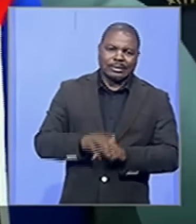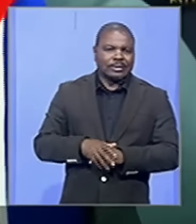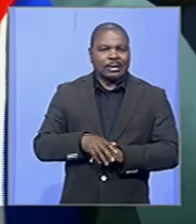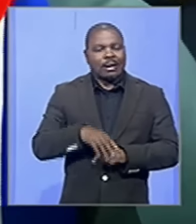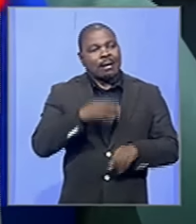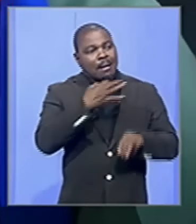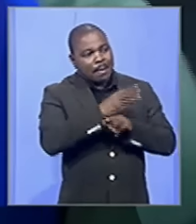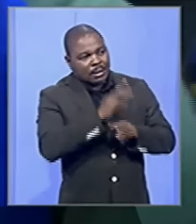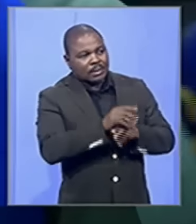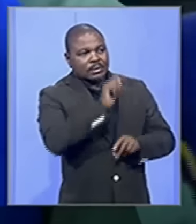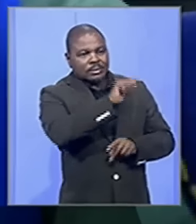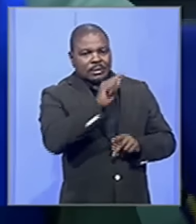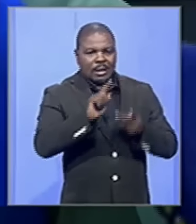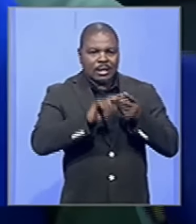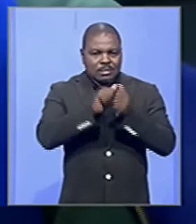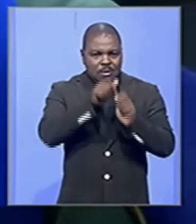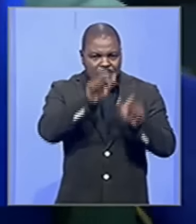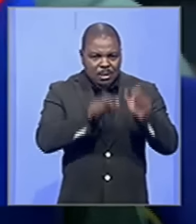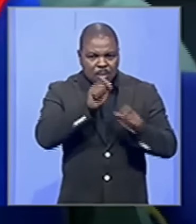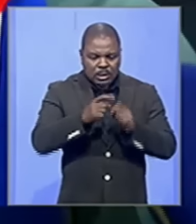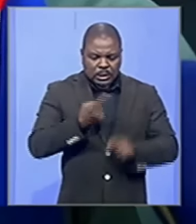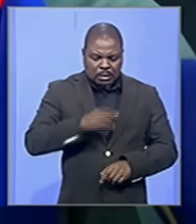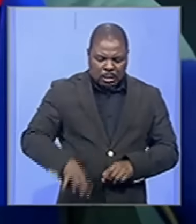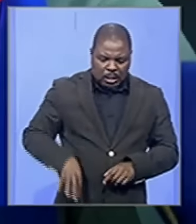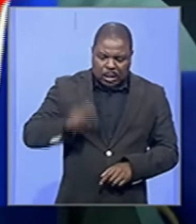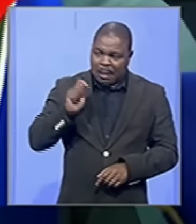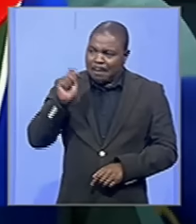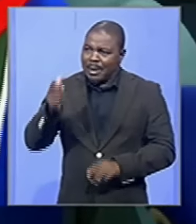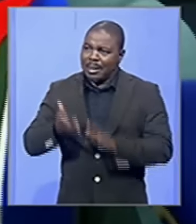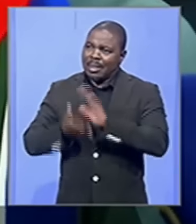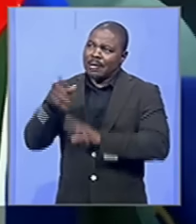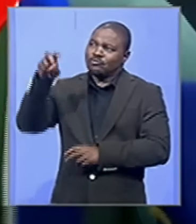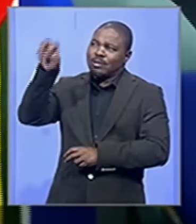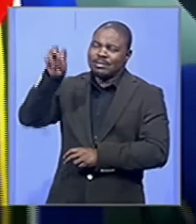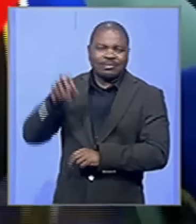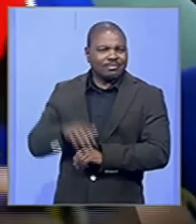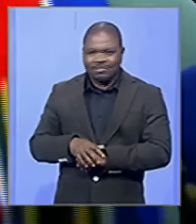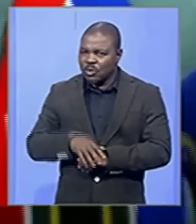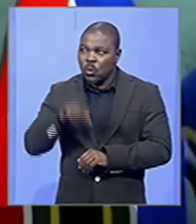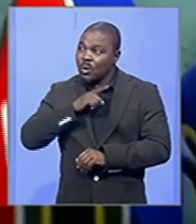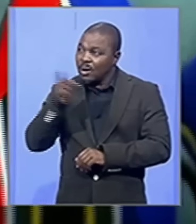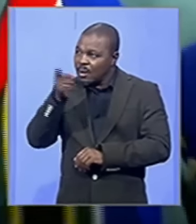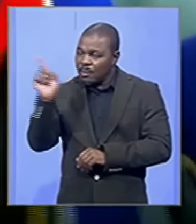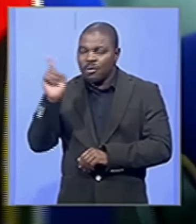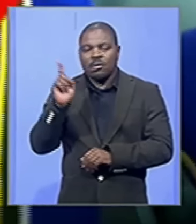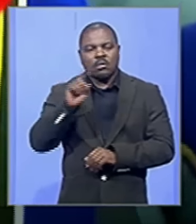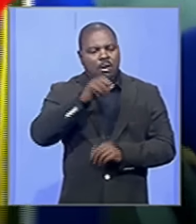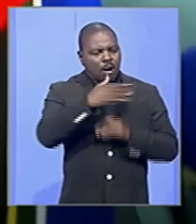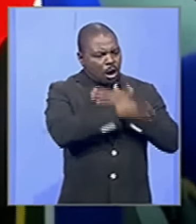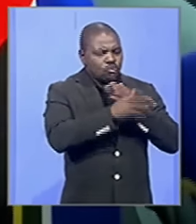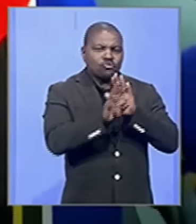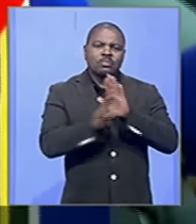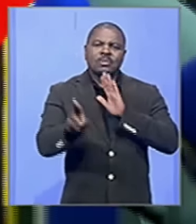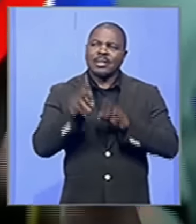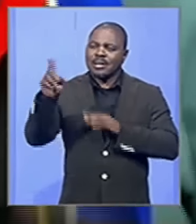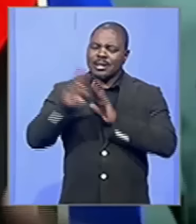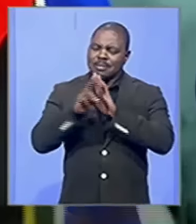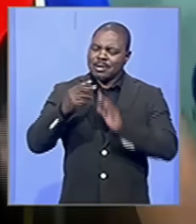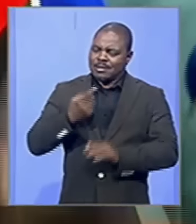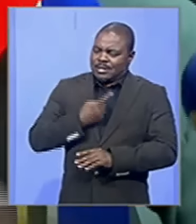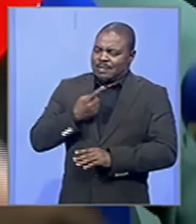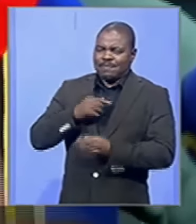parents shouldn't be able, shouldn't take money out of their pockets for people that represent the country. They didn't represent their family. And for